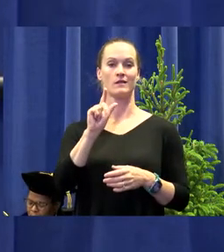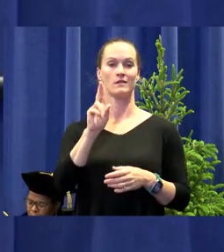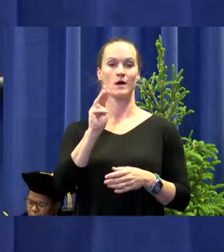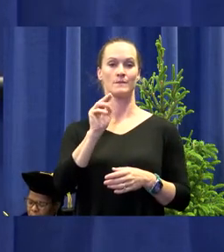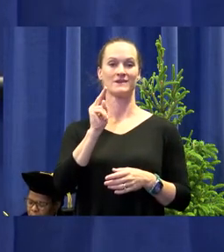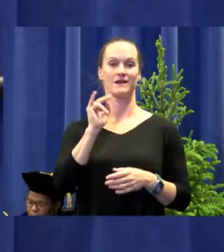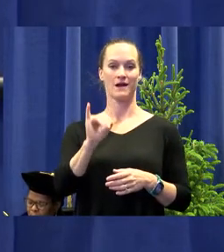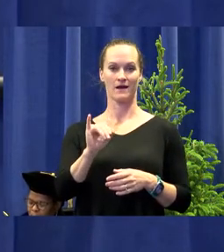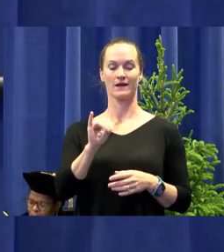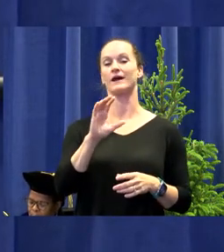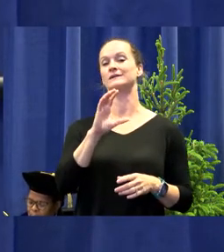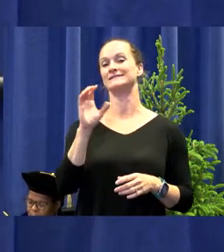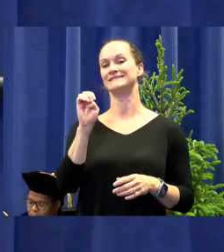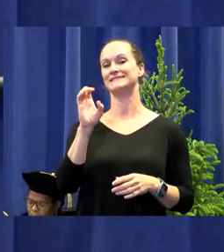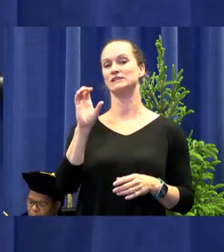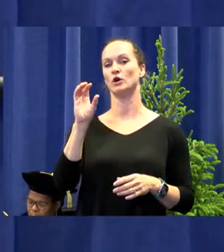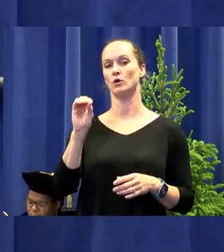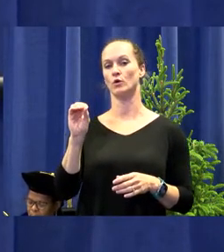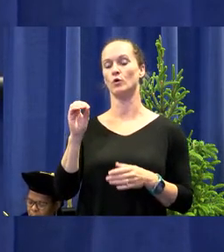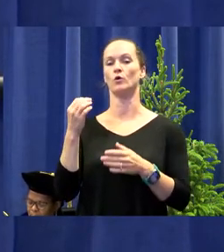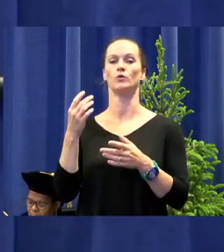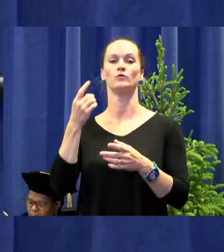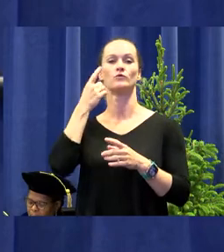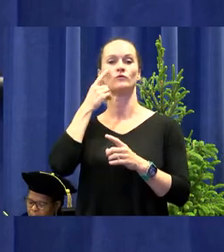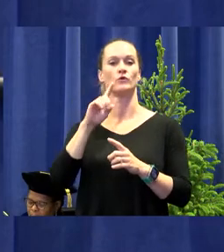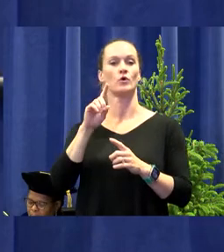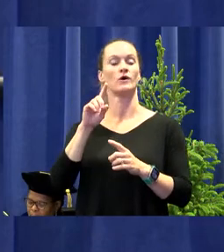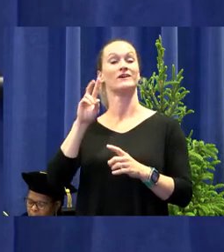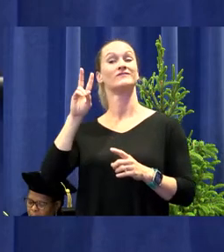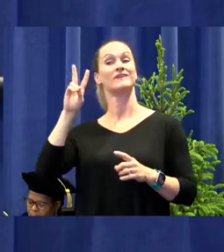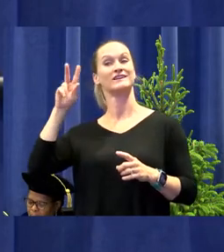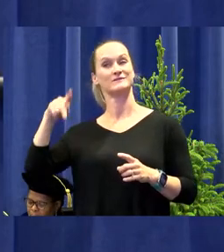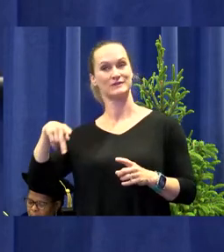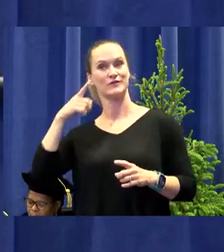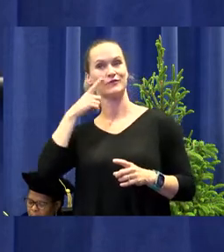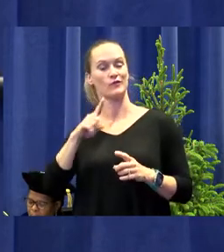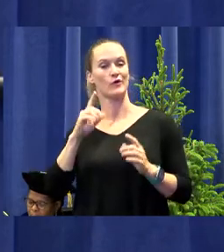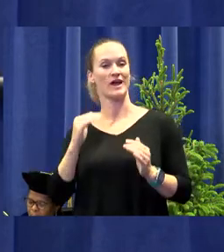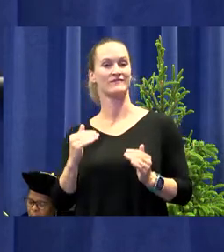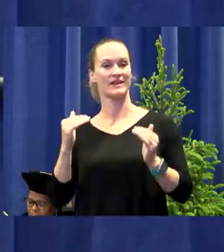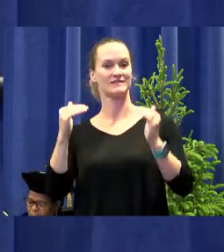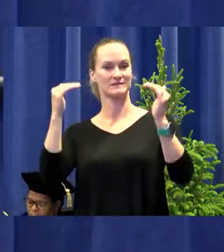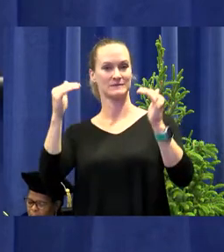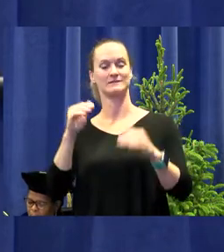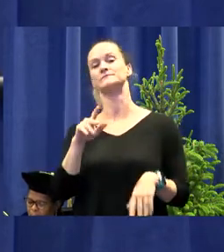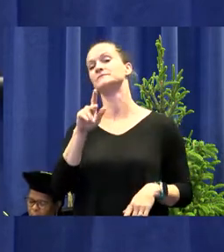and Vice President for University Advancement, Vice President Kim O'Neill.